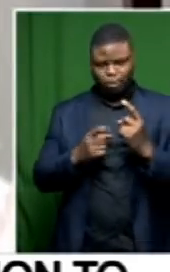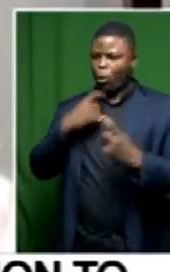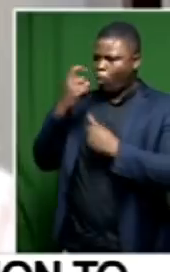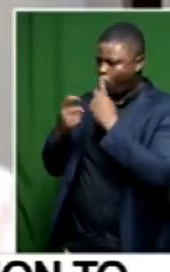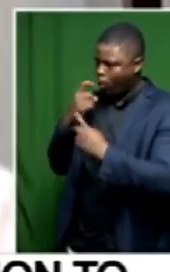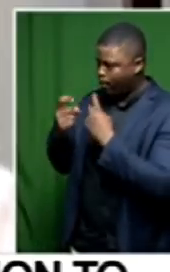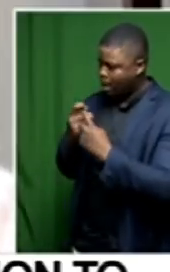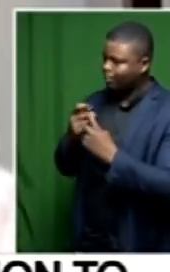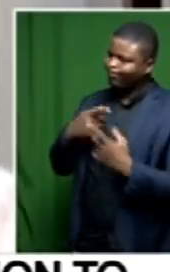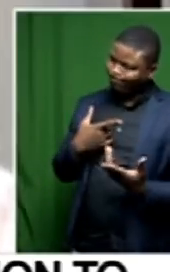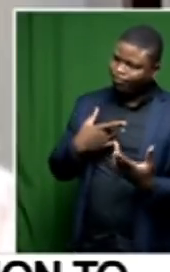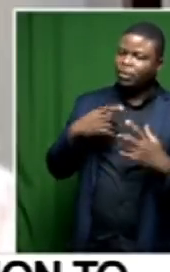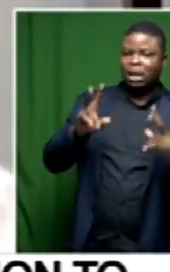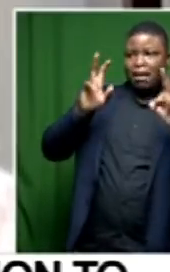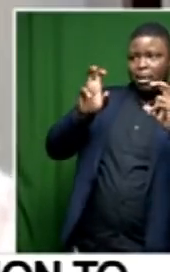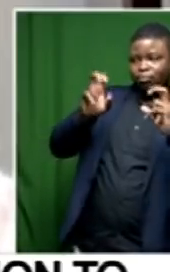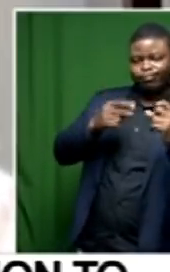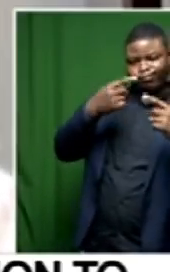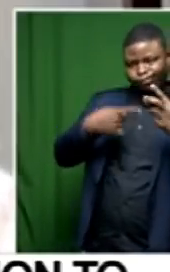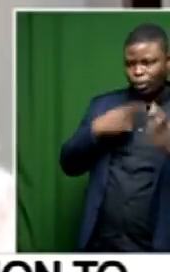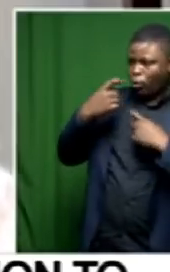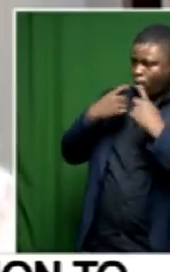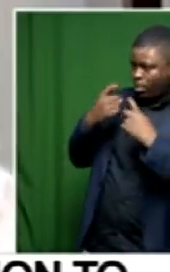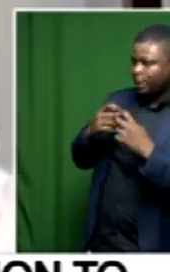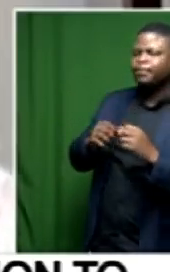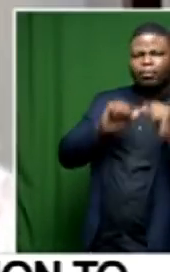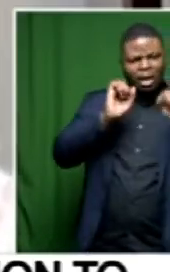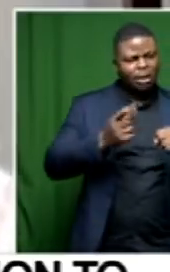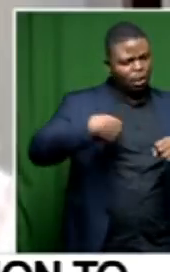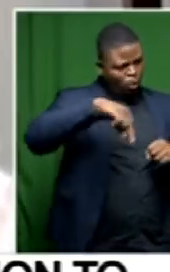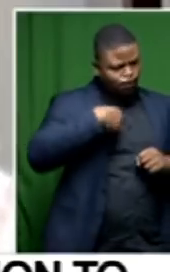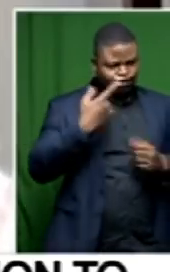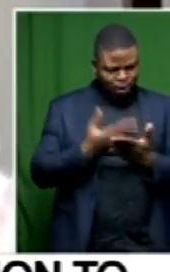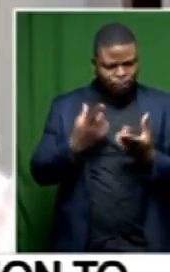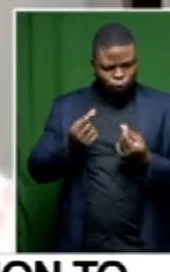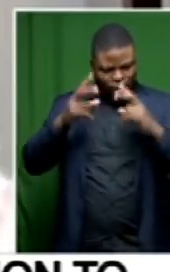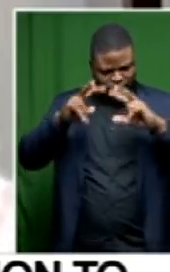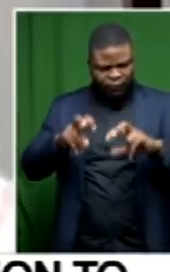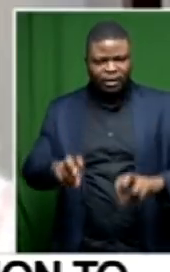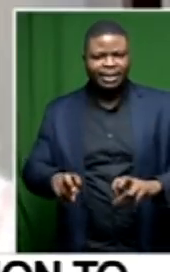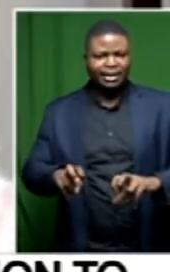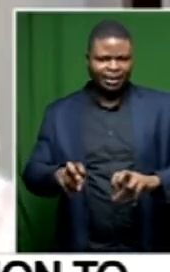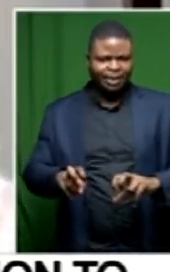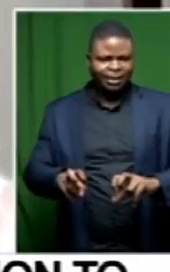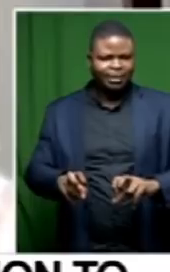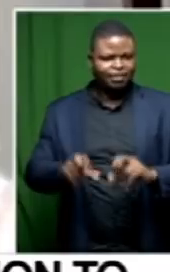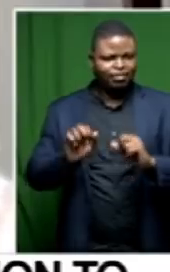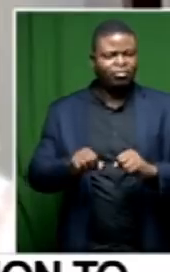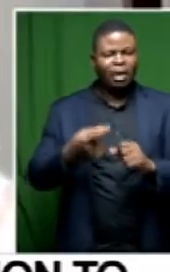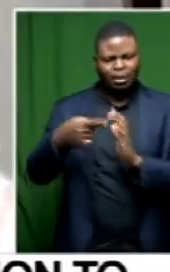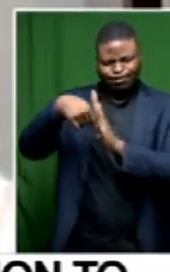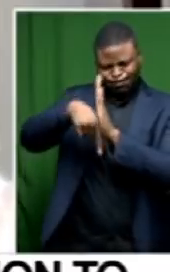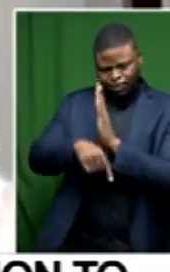complaint on this matter, we're duty bound. I mean, we're bound to investigate it in